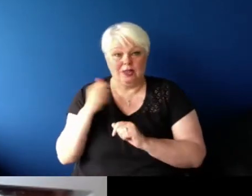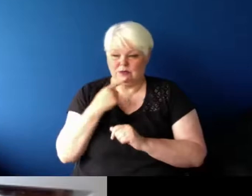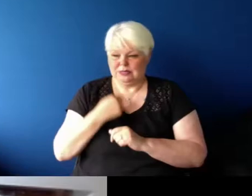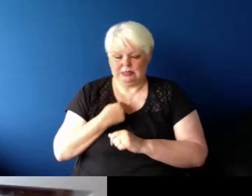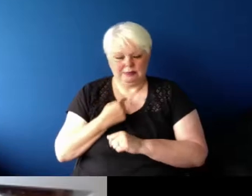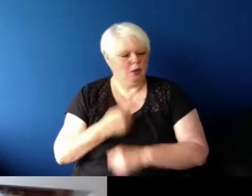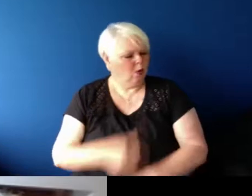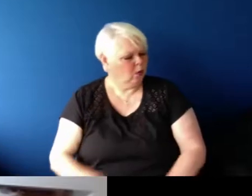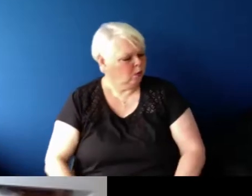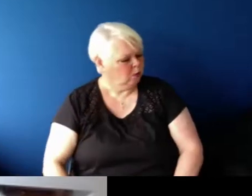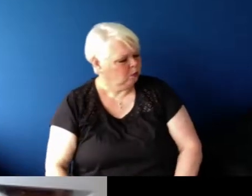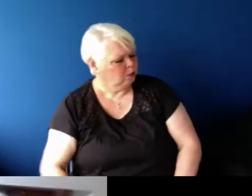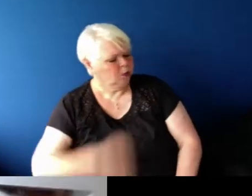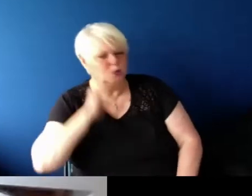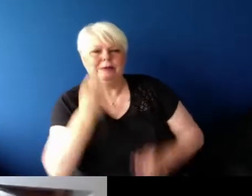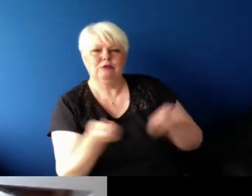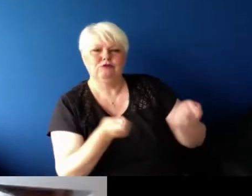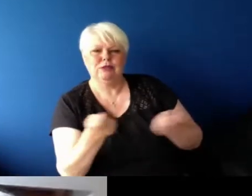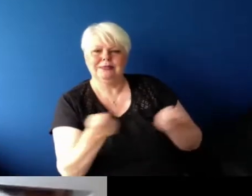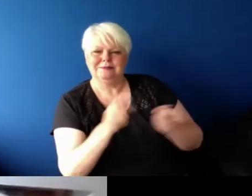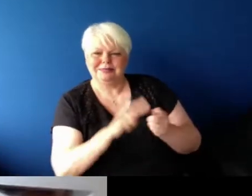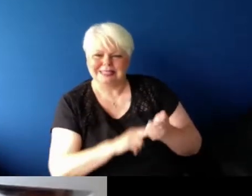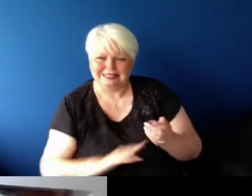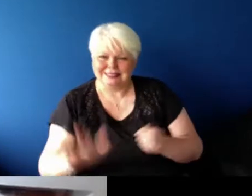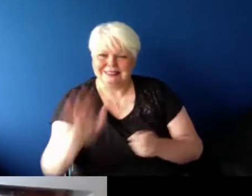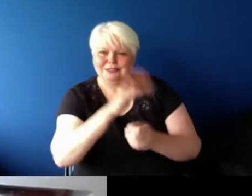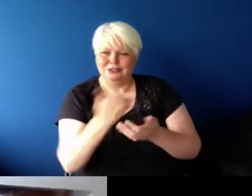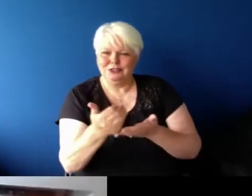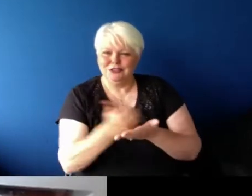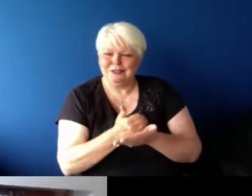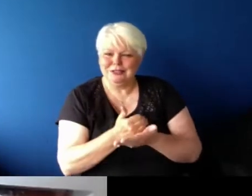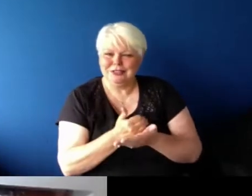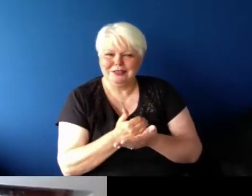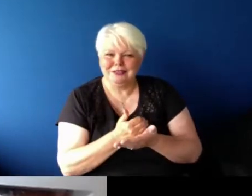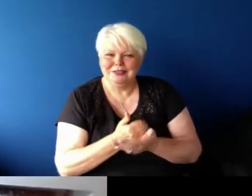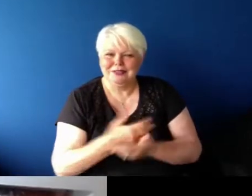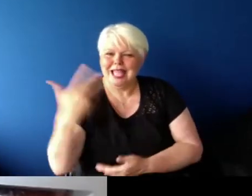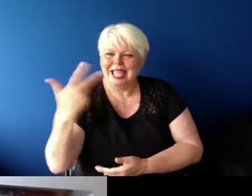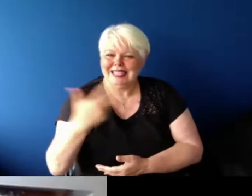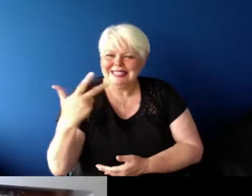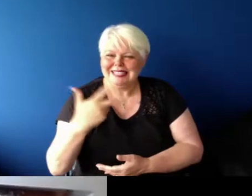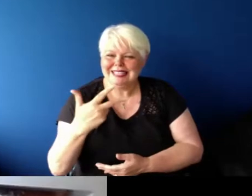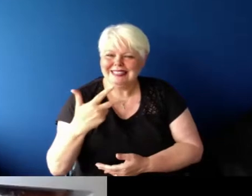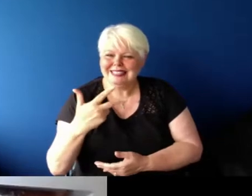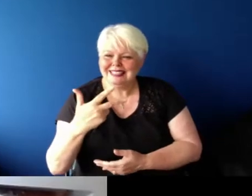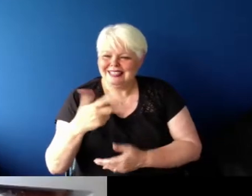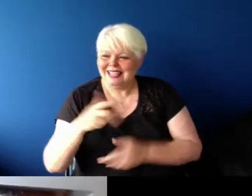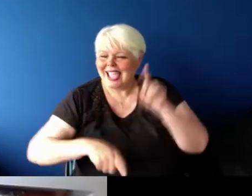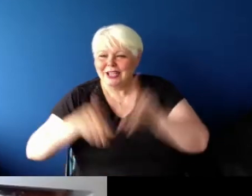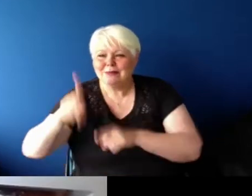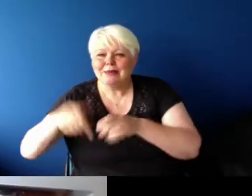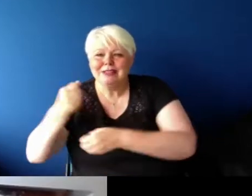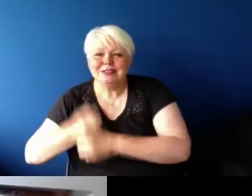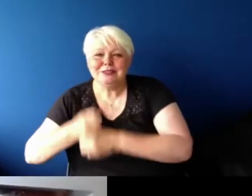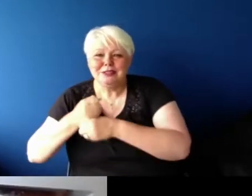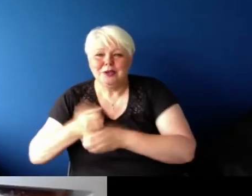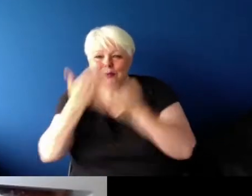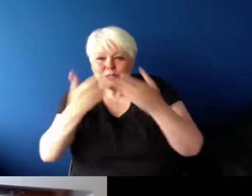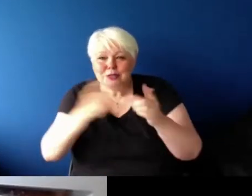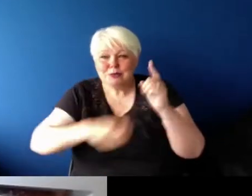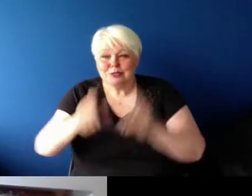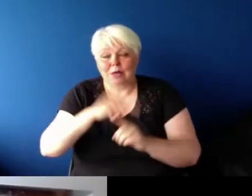me, you know, you'll be running a national charity of 18 ecumenical worship communities, I would have thought you were